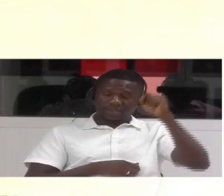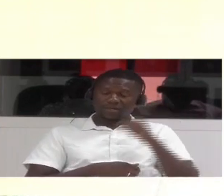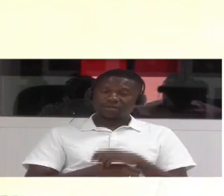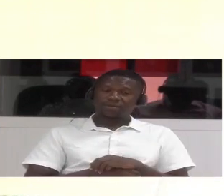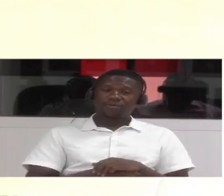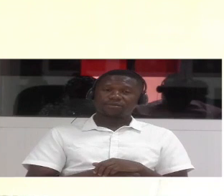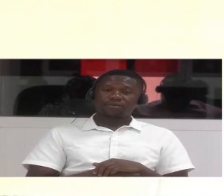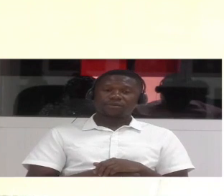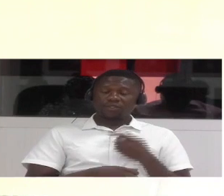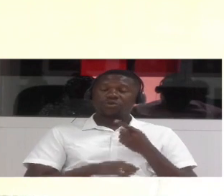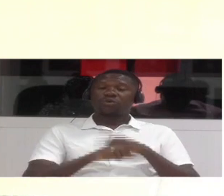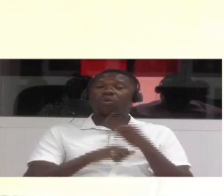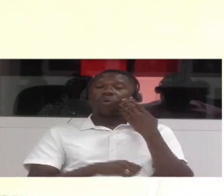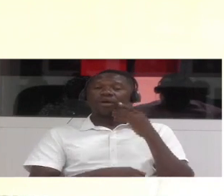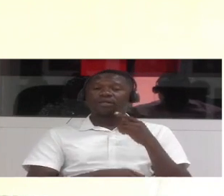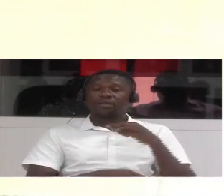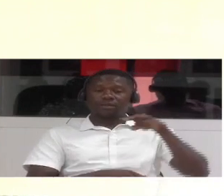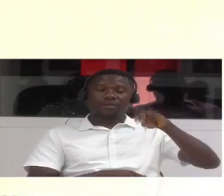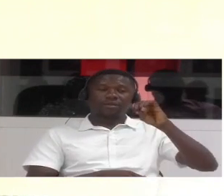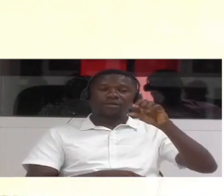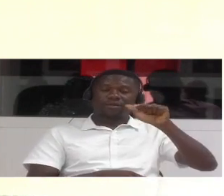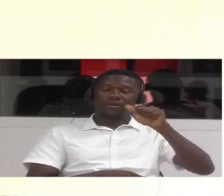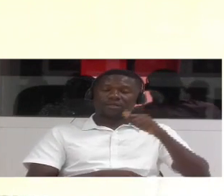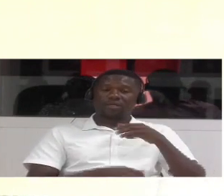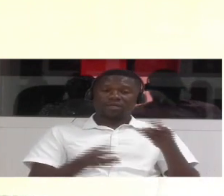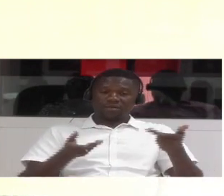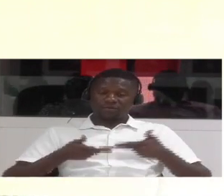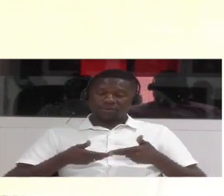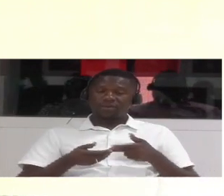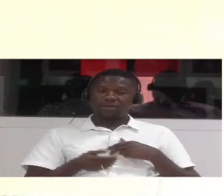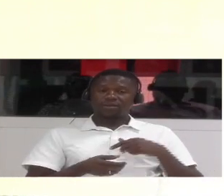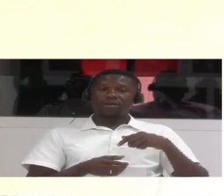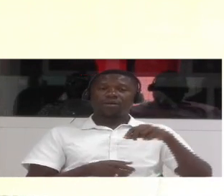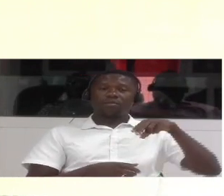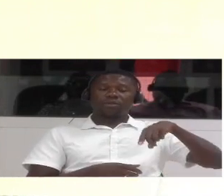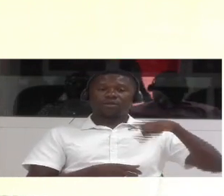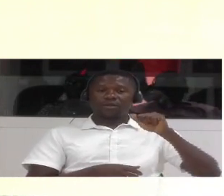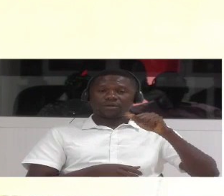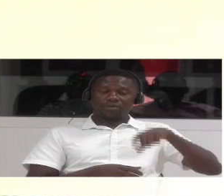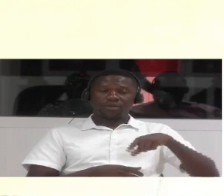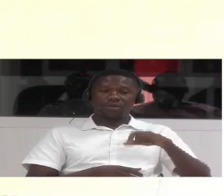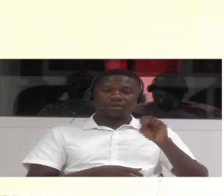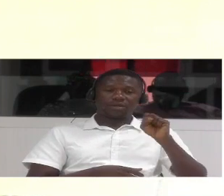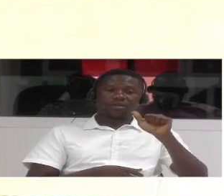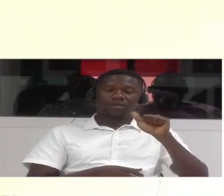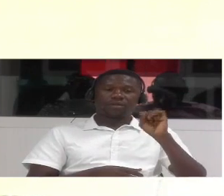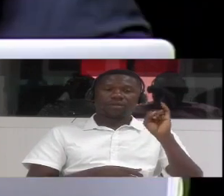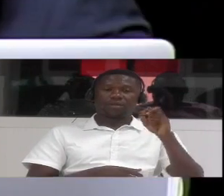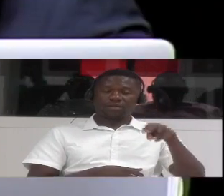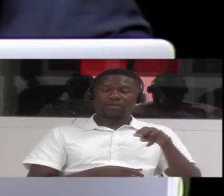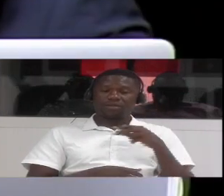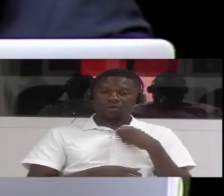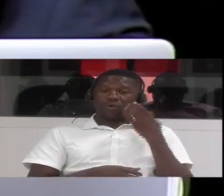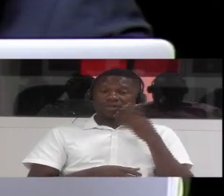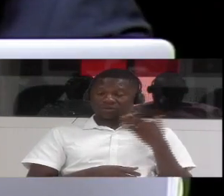invited Uncle Pap Sen to go there, and when he went there, they told him clearly that